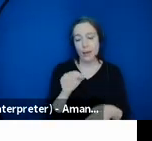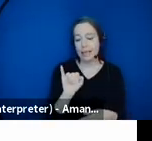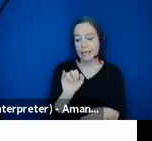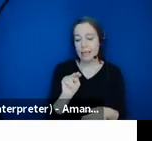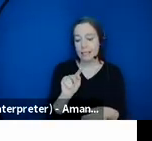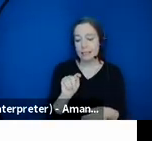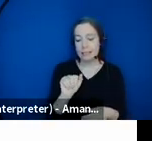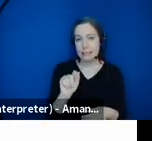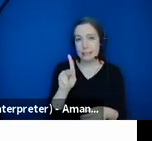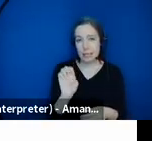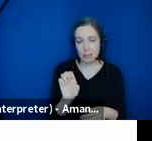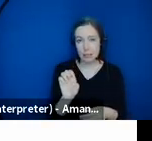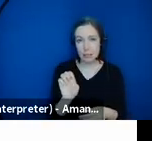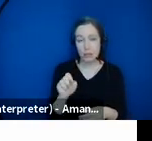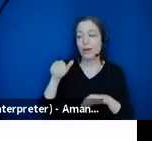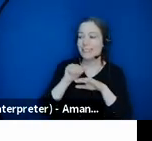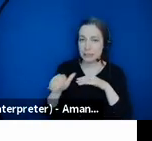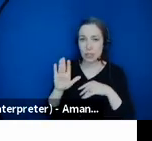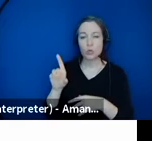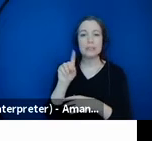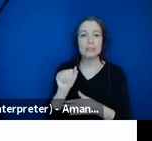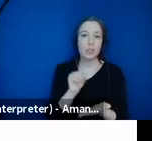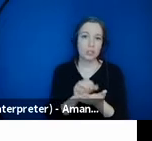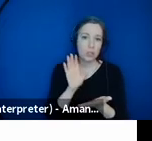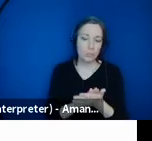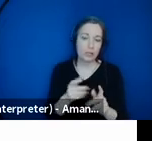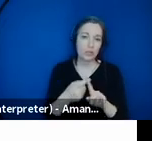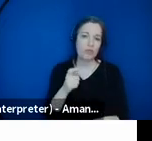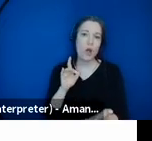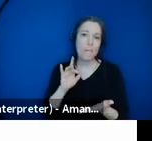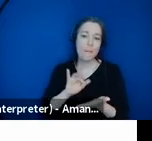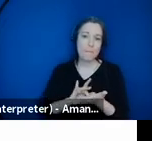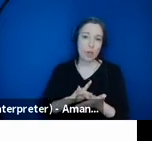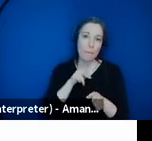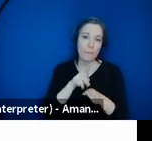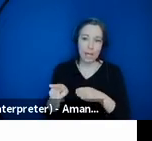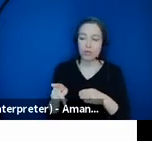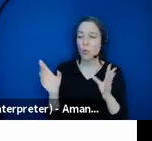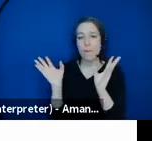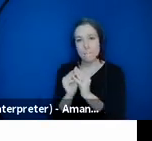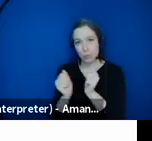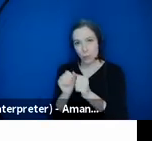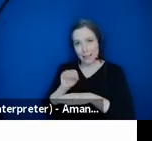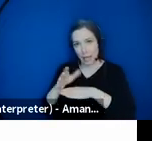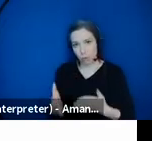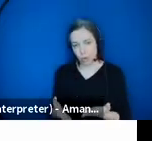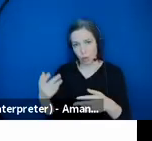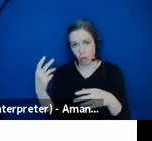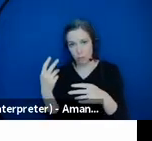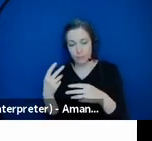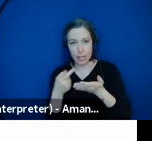documentation from a qualified medical professional. And then you'll meet with that DAS counselor to determine your eligibility for services.